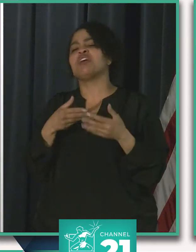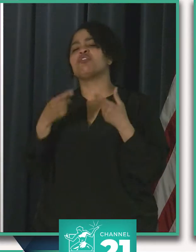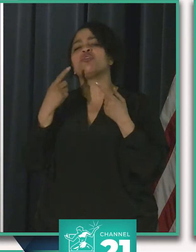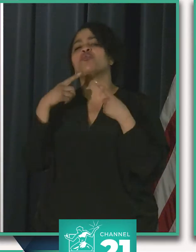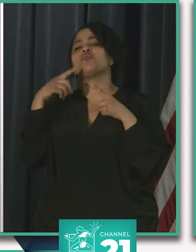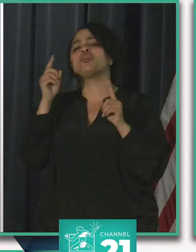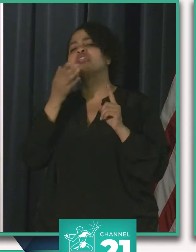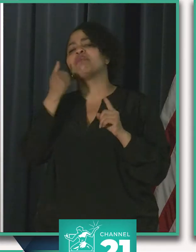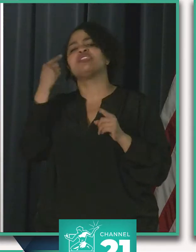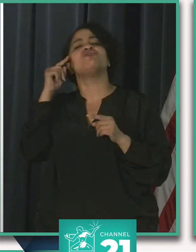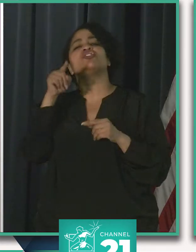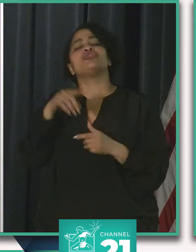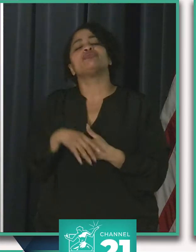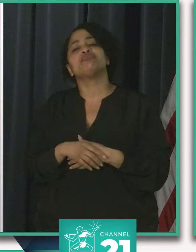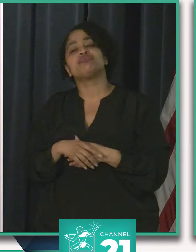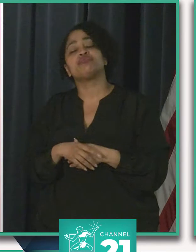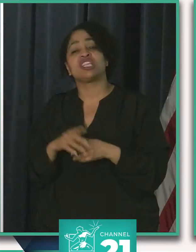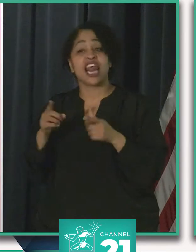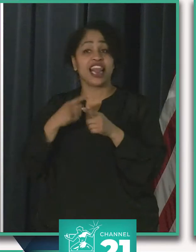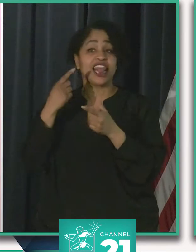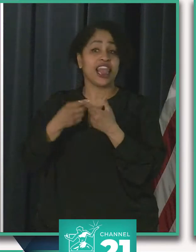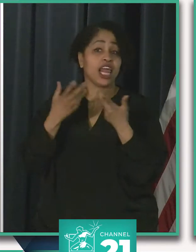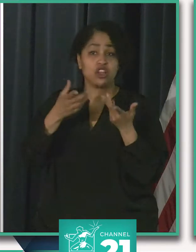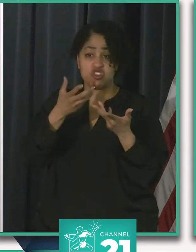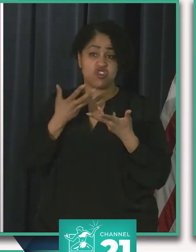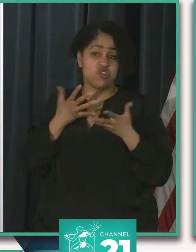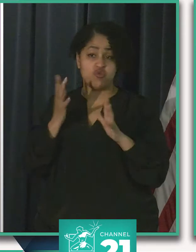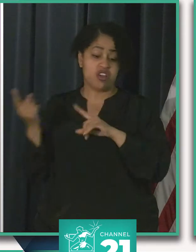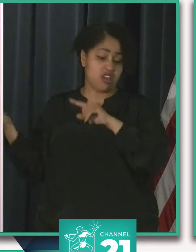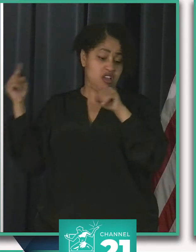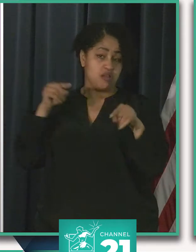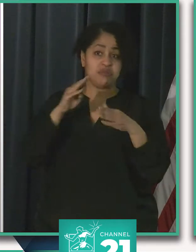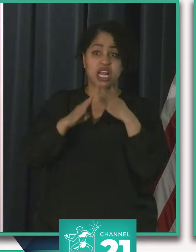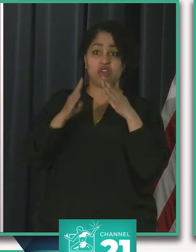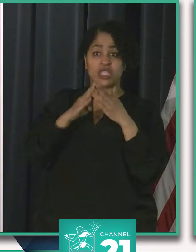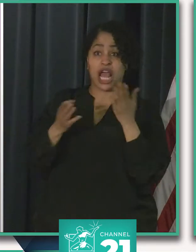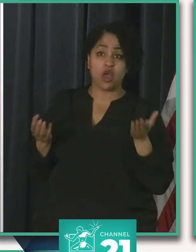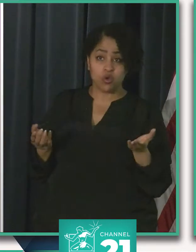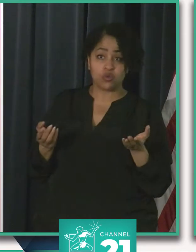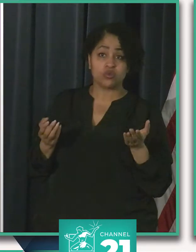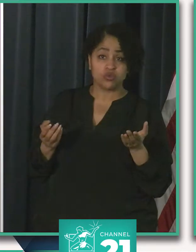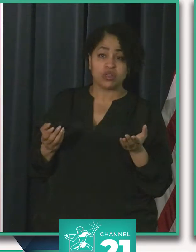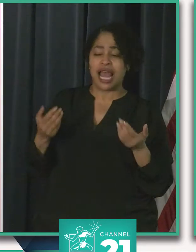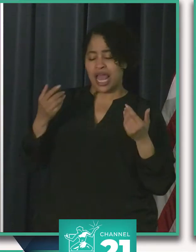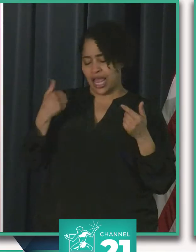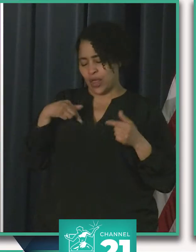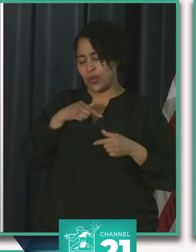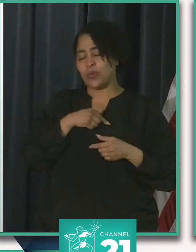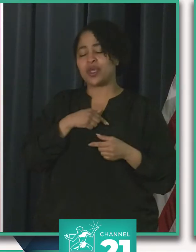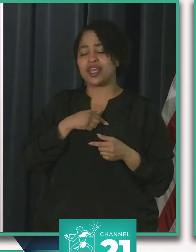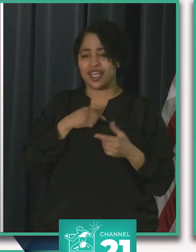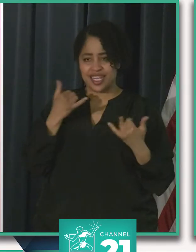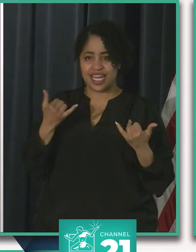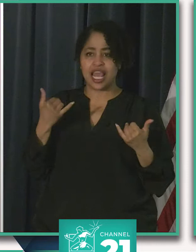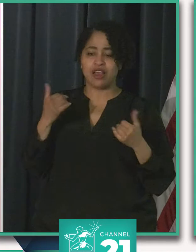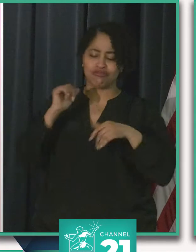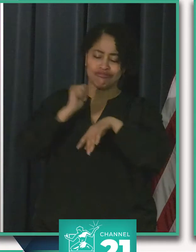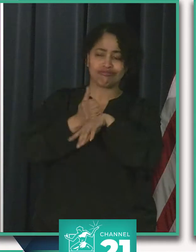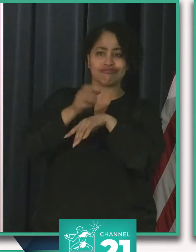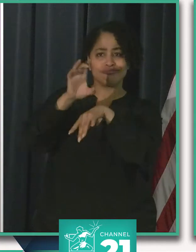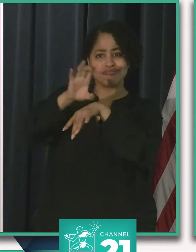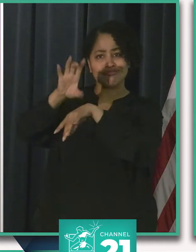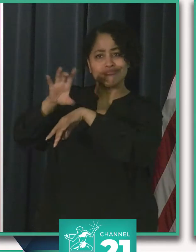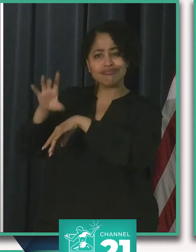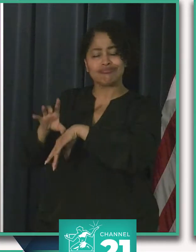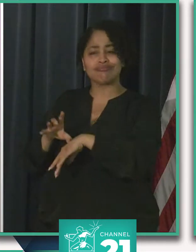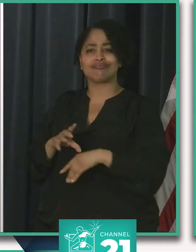works the best for you. And then if you don't want to come downtown, we are in churches and community